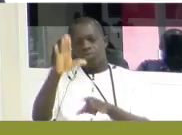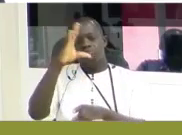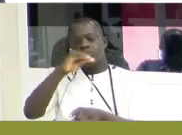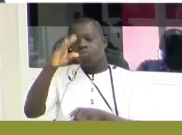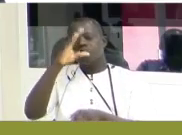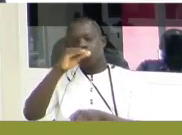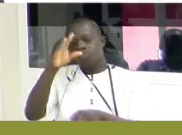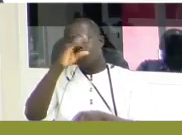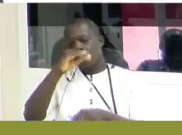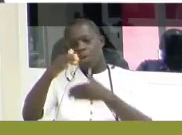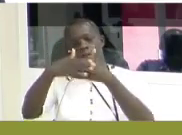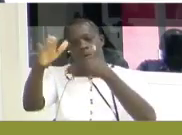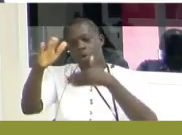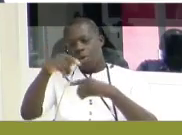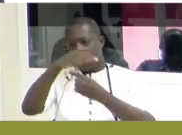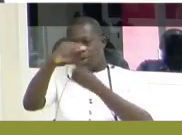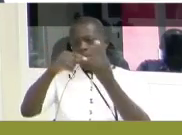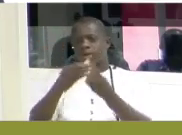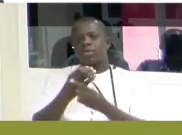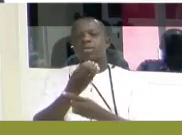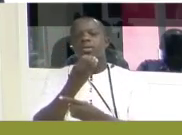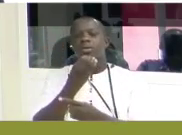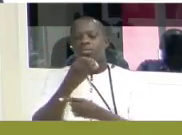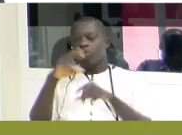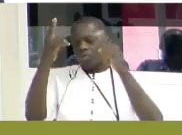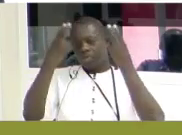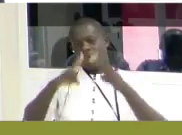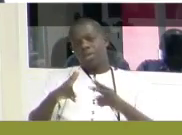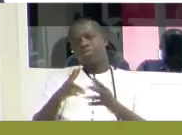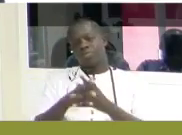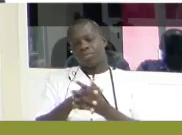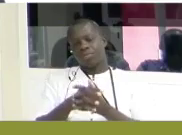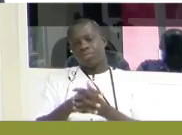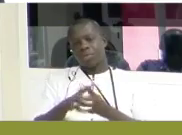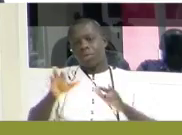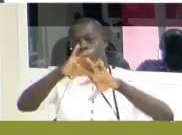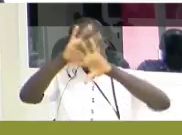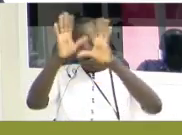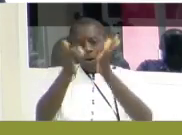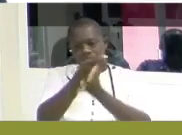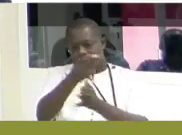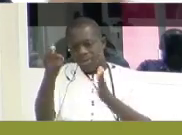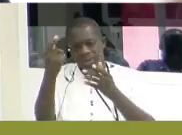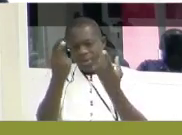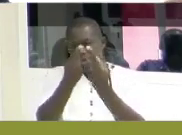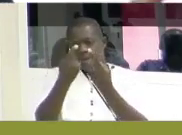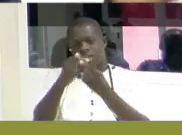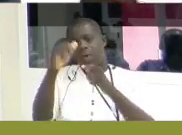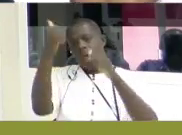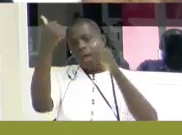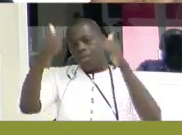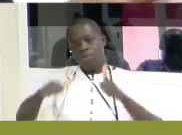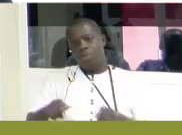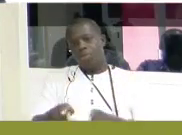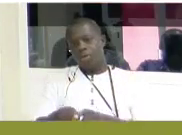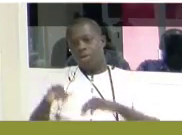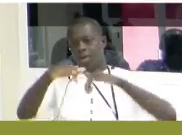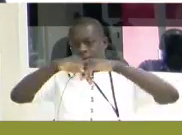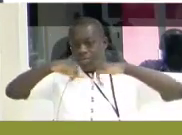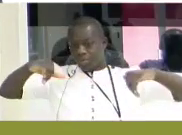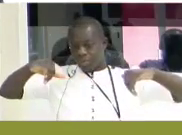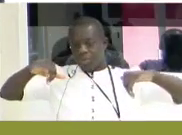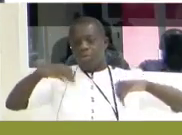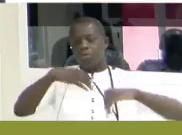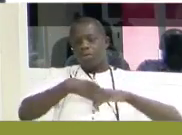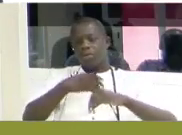lawyer Hussein Odabo. So all those things were happening, and that was the hypocrisy. Now that there was a split, they want Juara to be attacking these